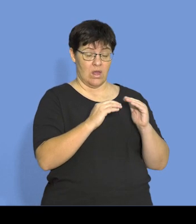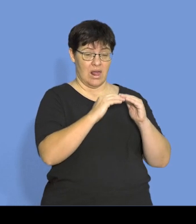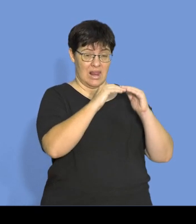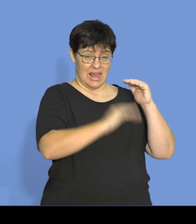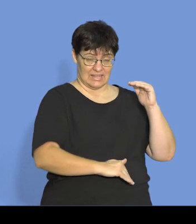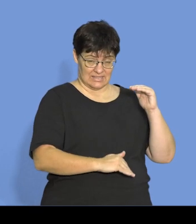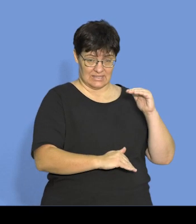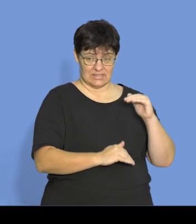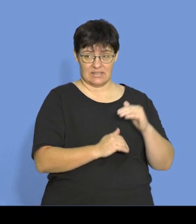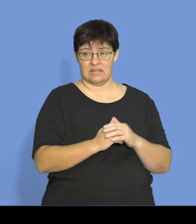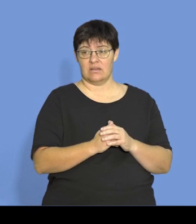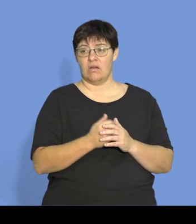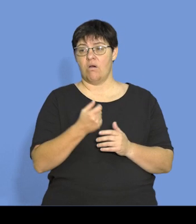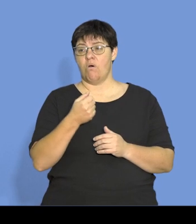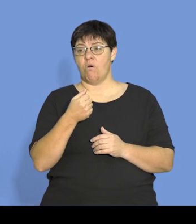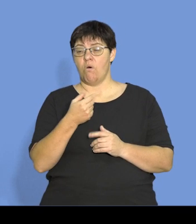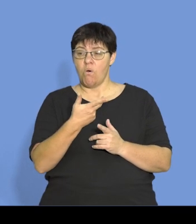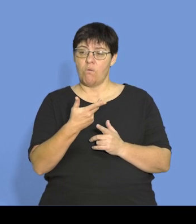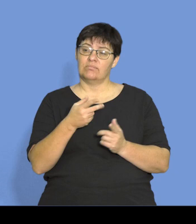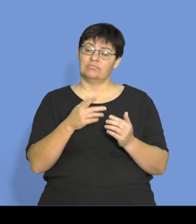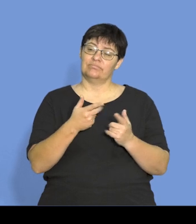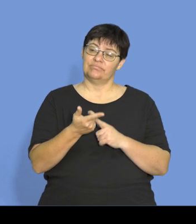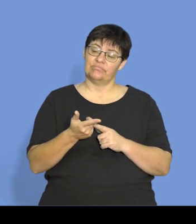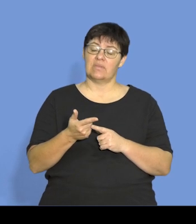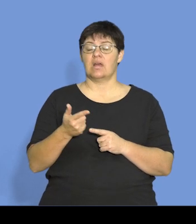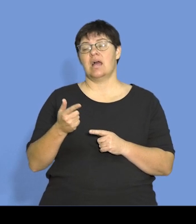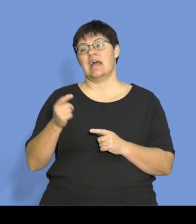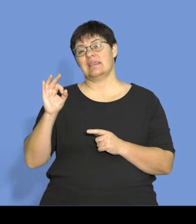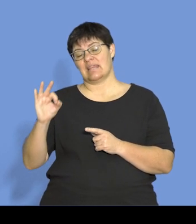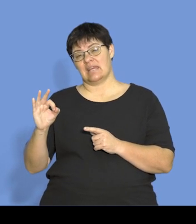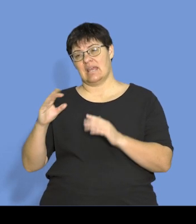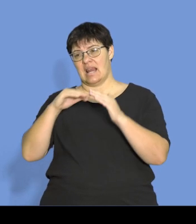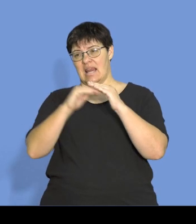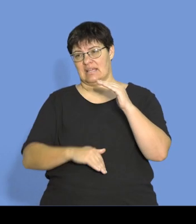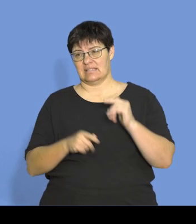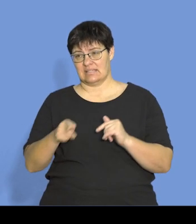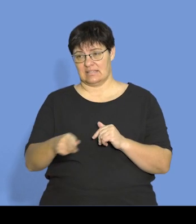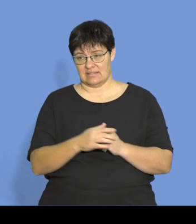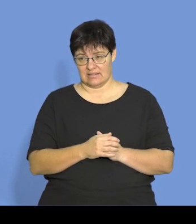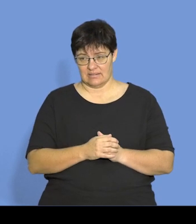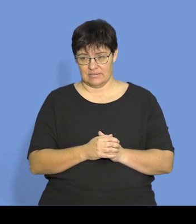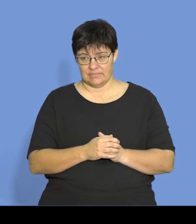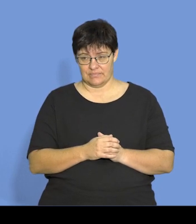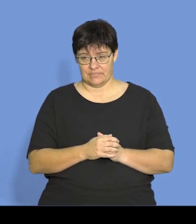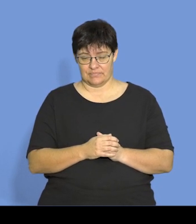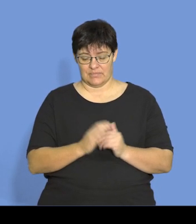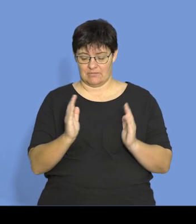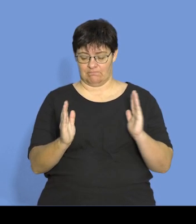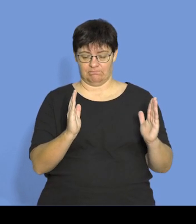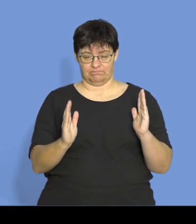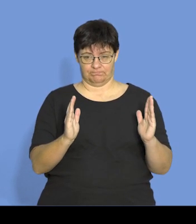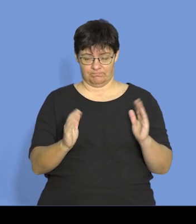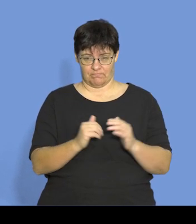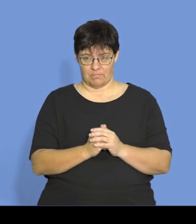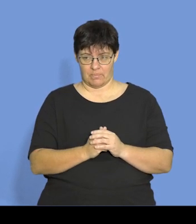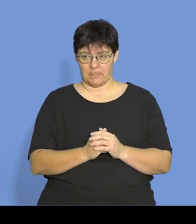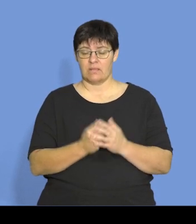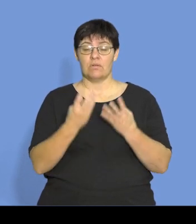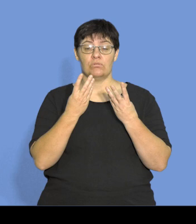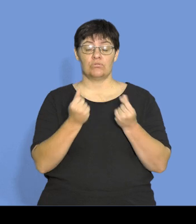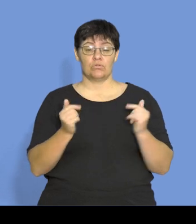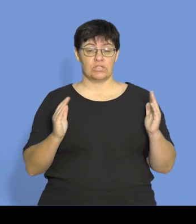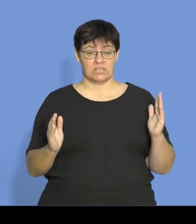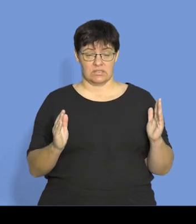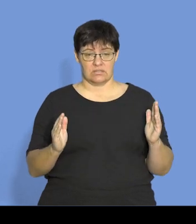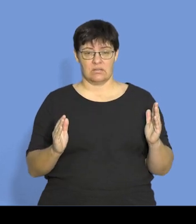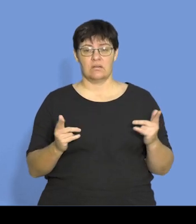and I mean x is less than the 3. So it will be between these two values that I have there. So if